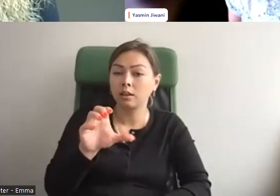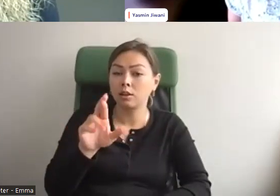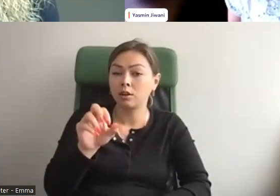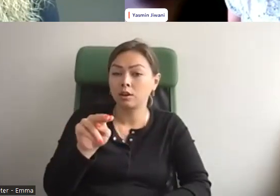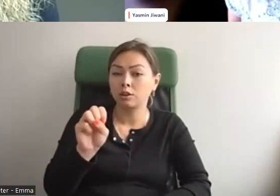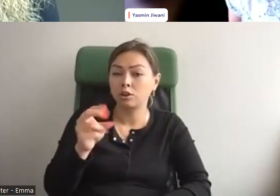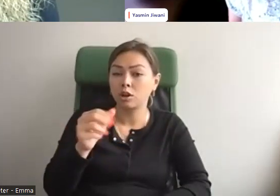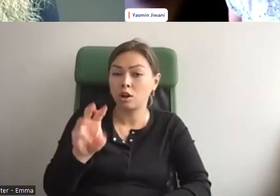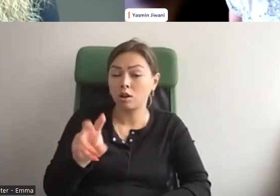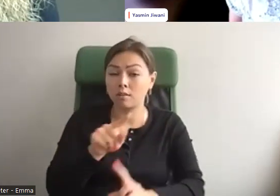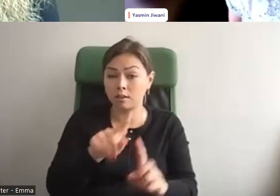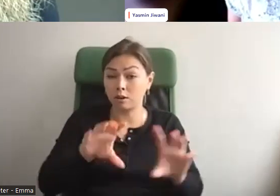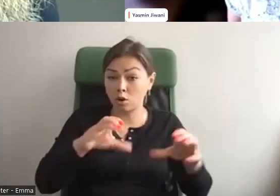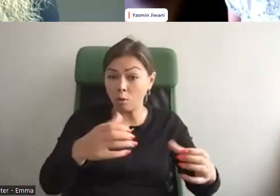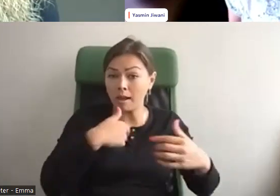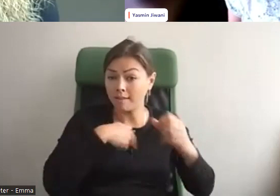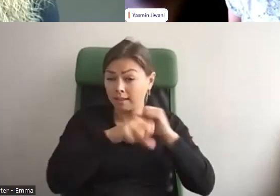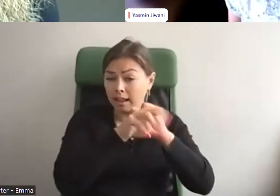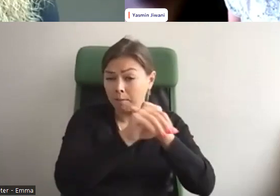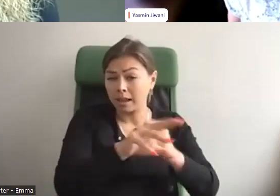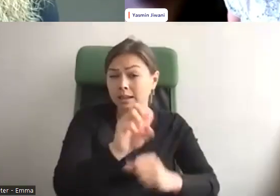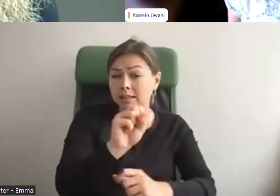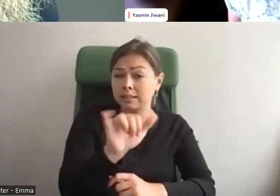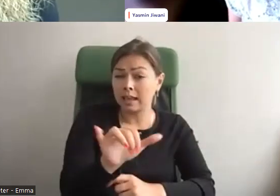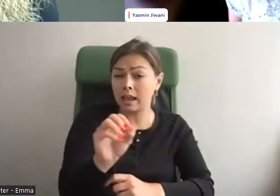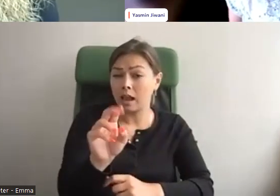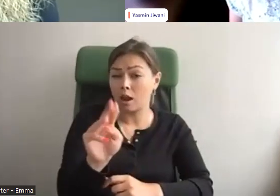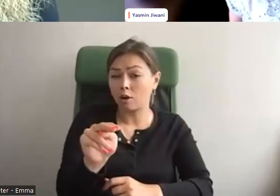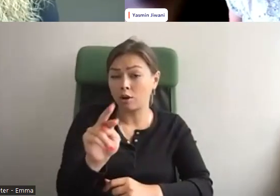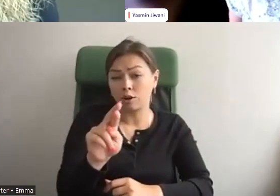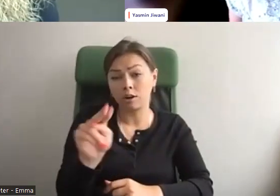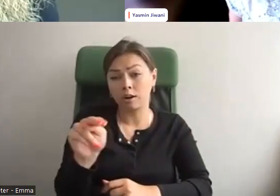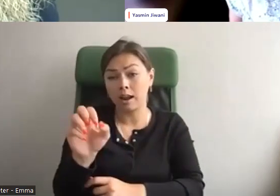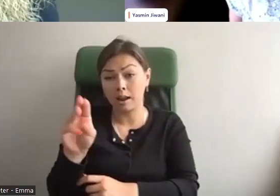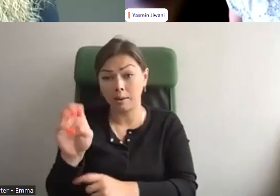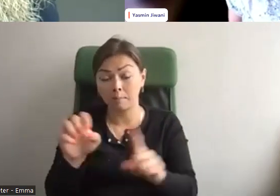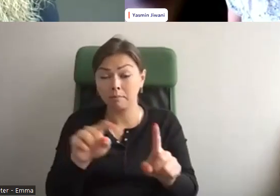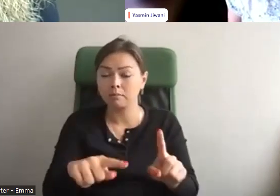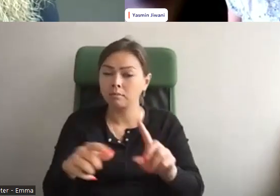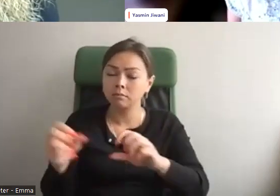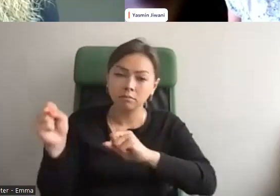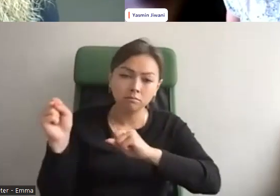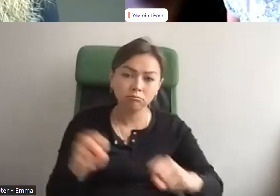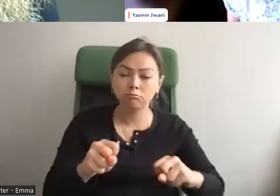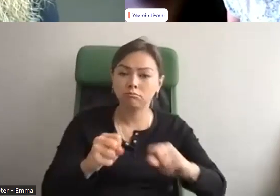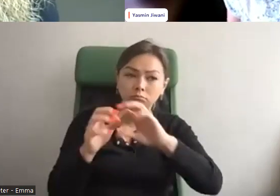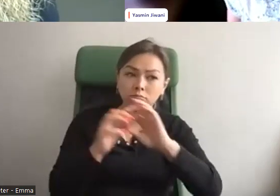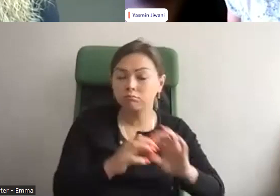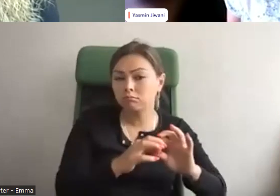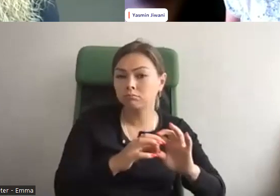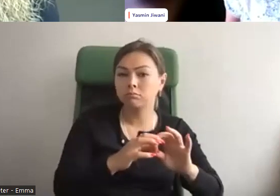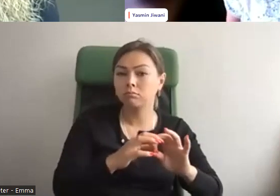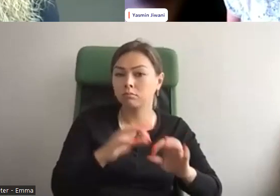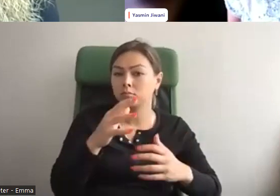campaign in the US, which heavily relies, in fact, on social media reporting to say her name